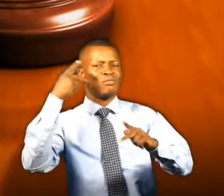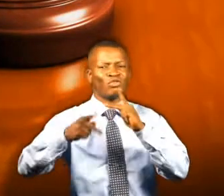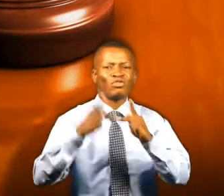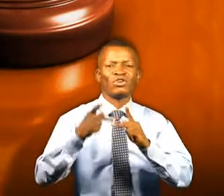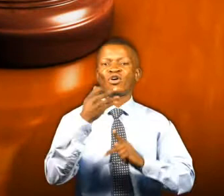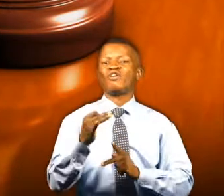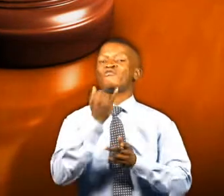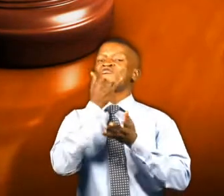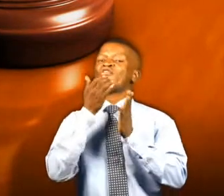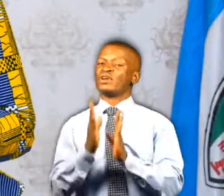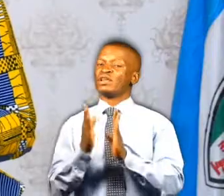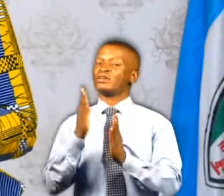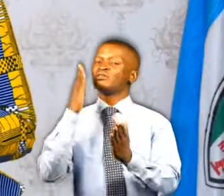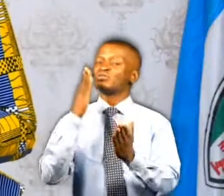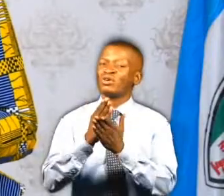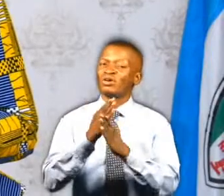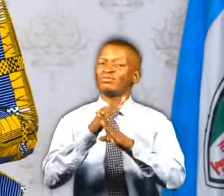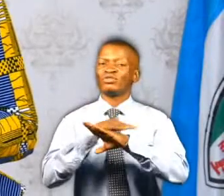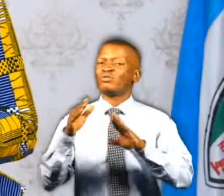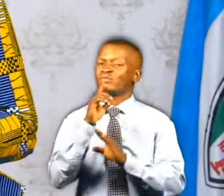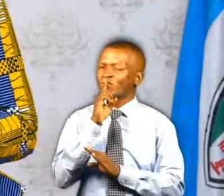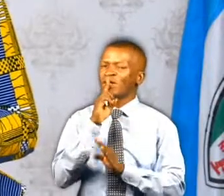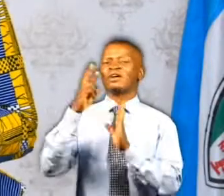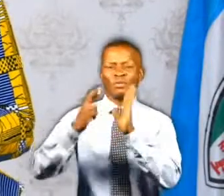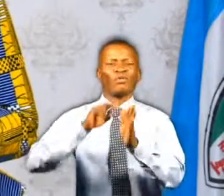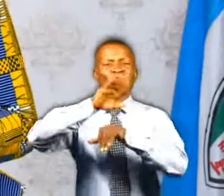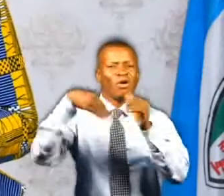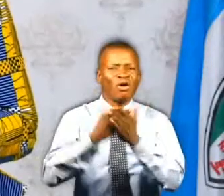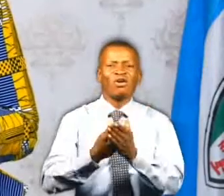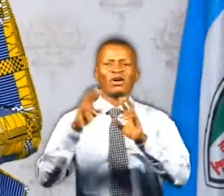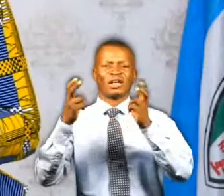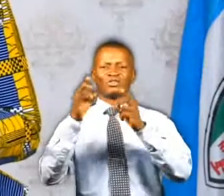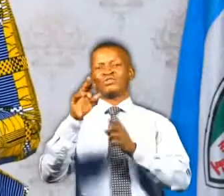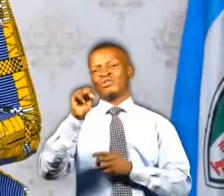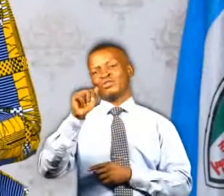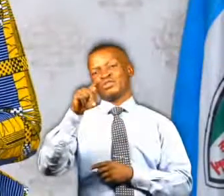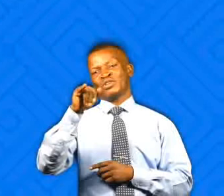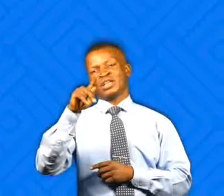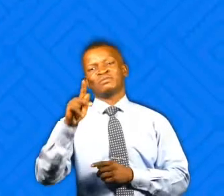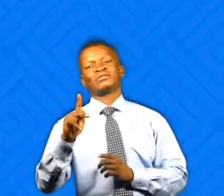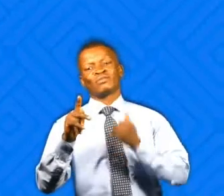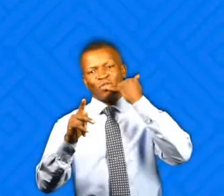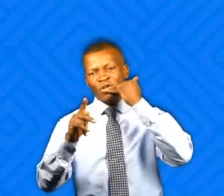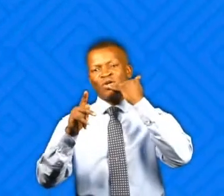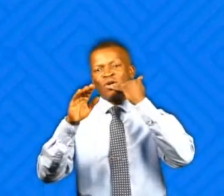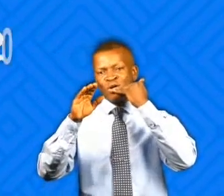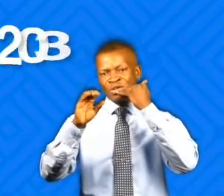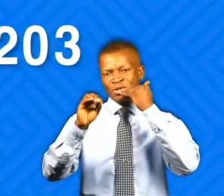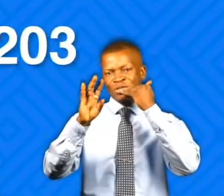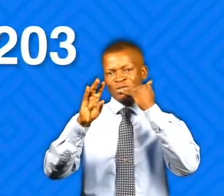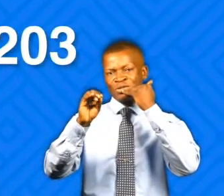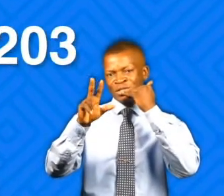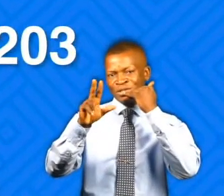speedy prosecution of offenders. Shun the culture of silence and report all cases to NAPTIP. Call NAPTIP now